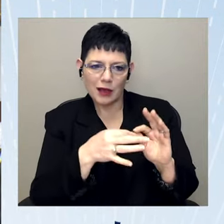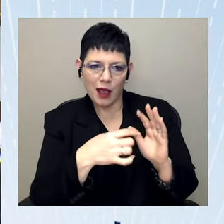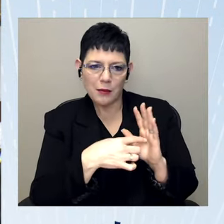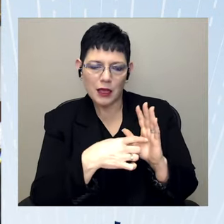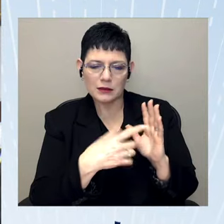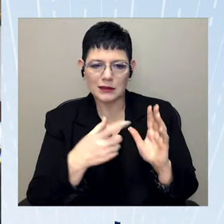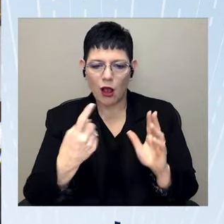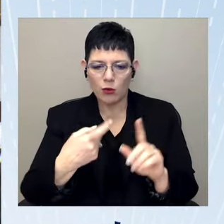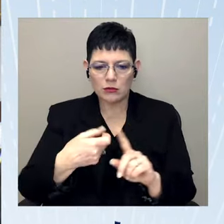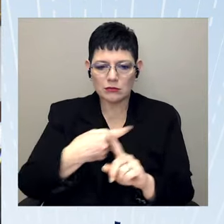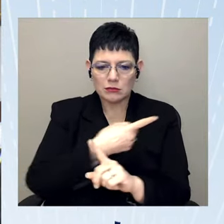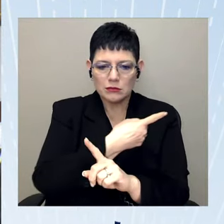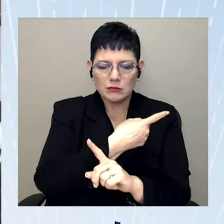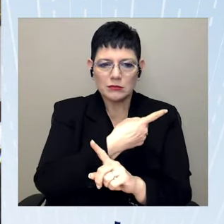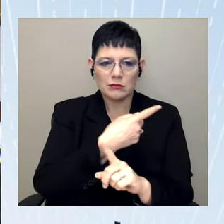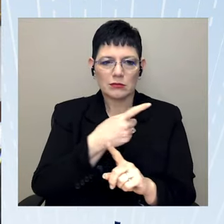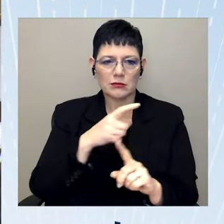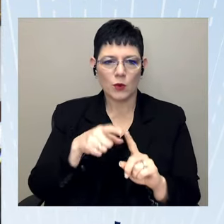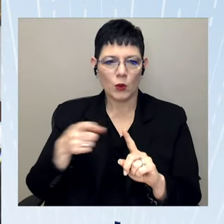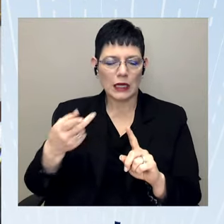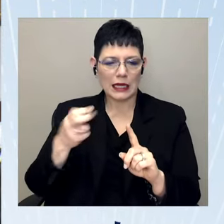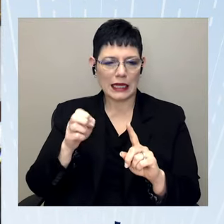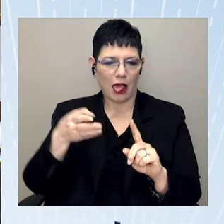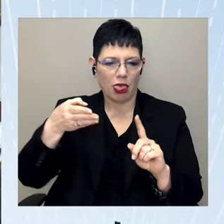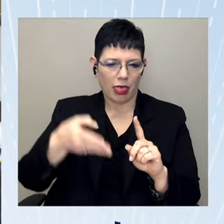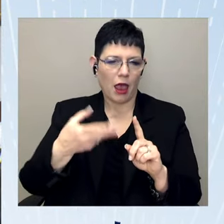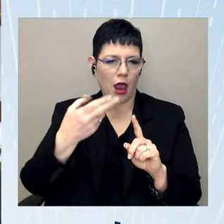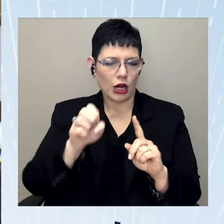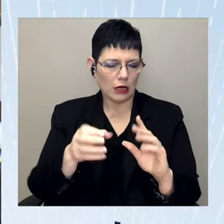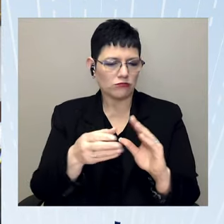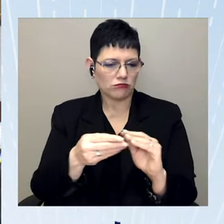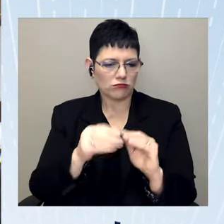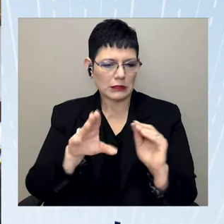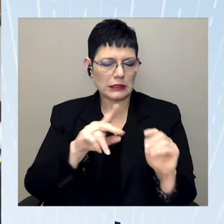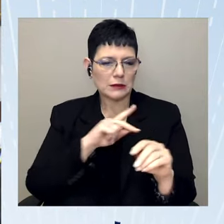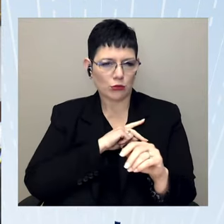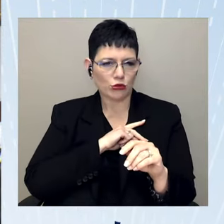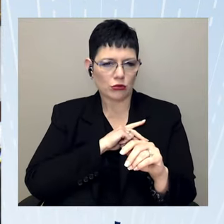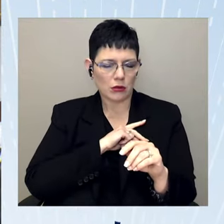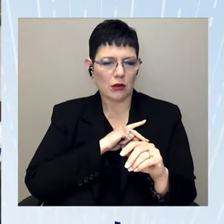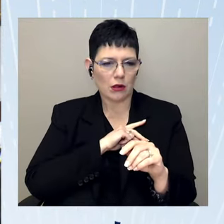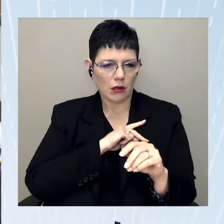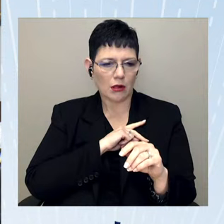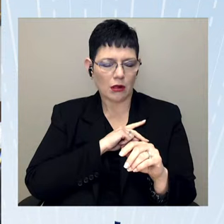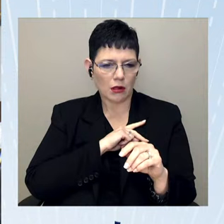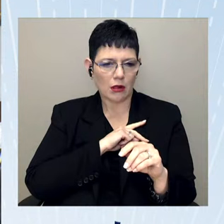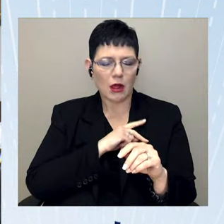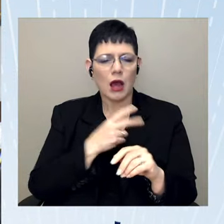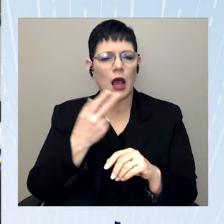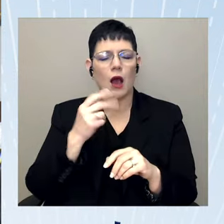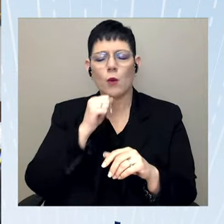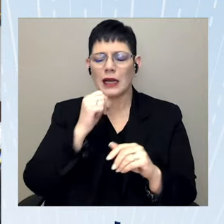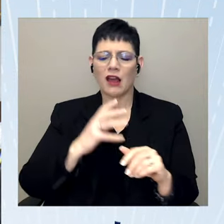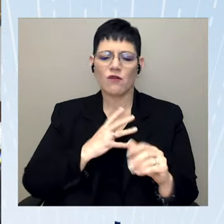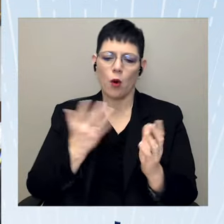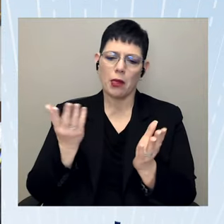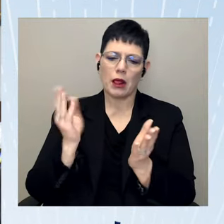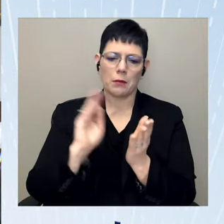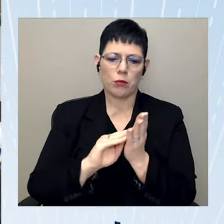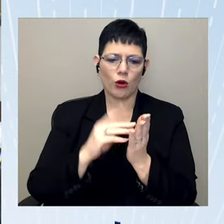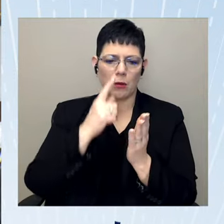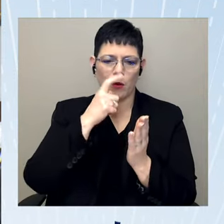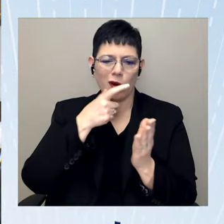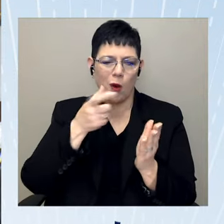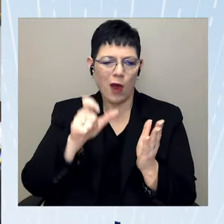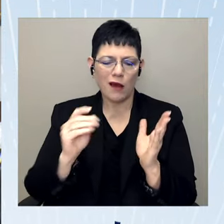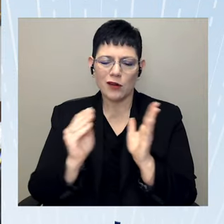little piece of inside information there. And it wasn't in his remarks because we knew we didn't need to put that in his remarks